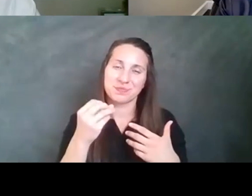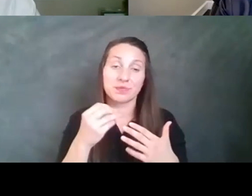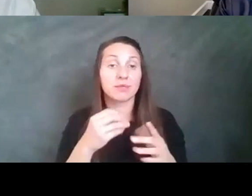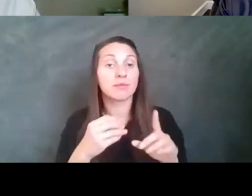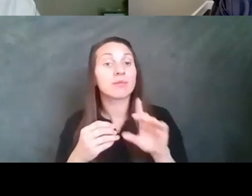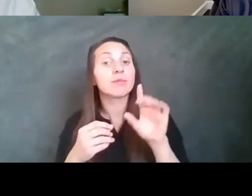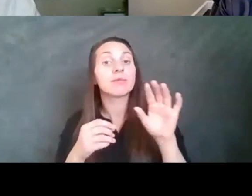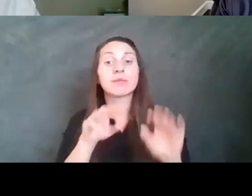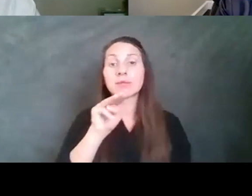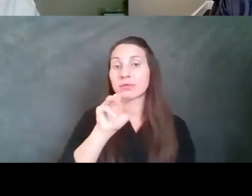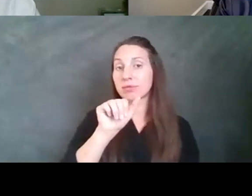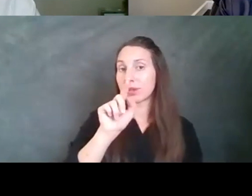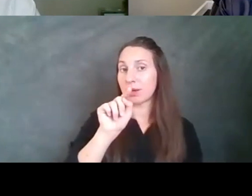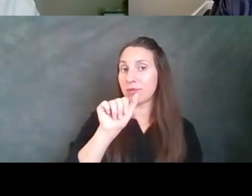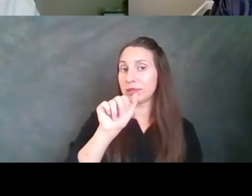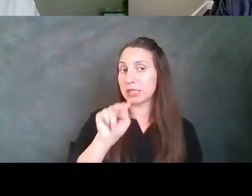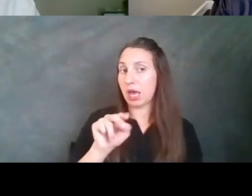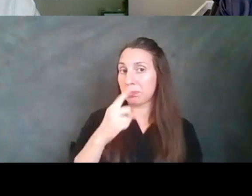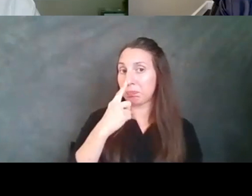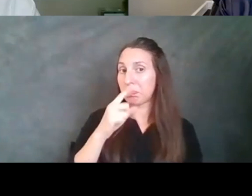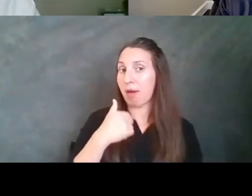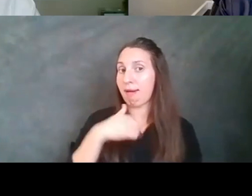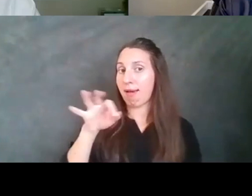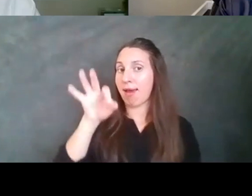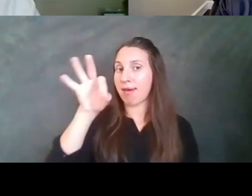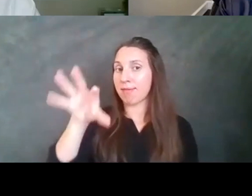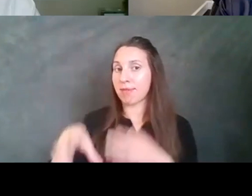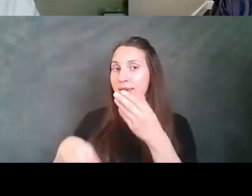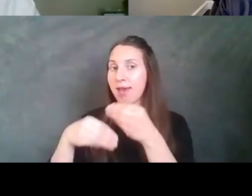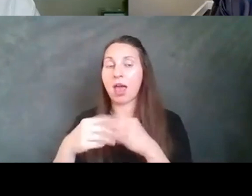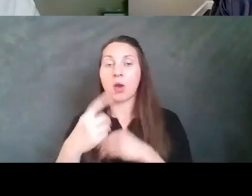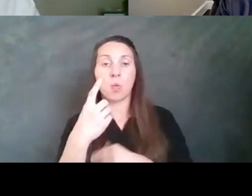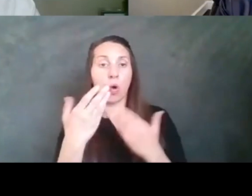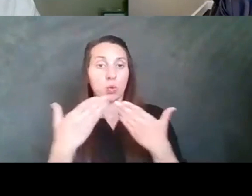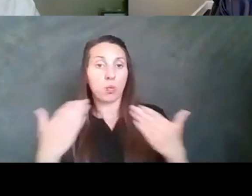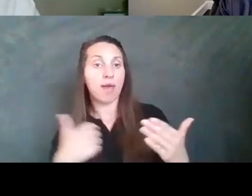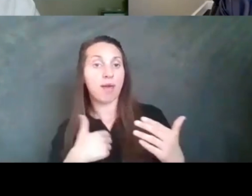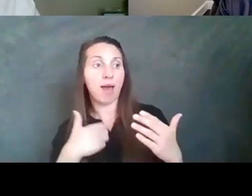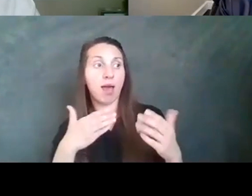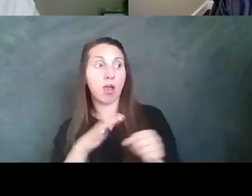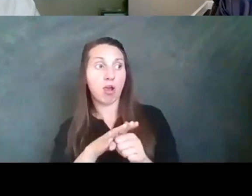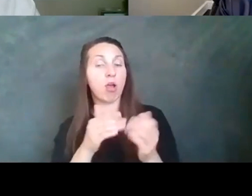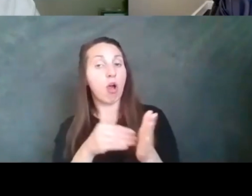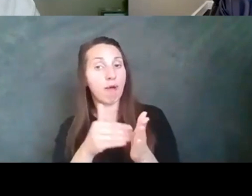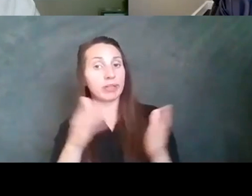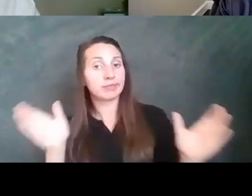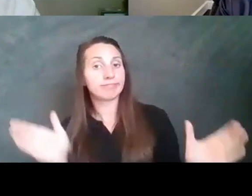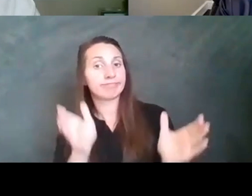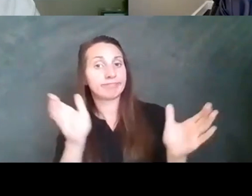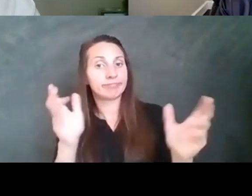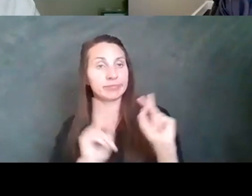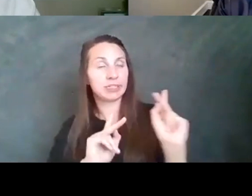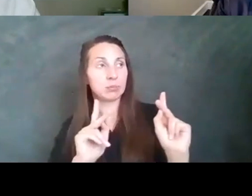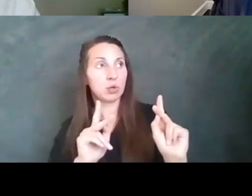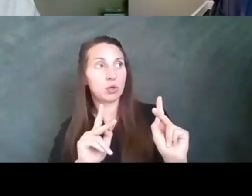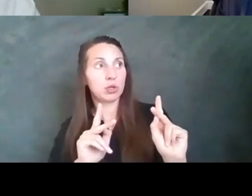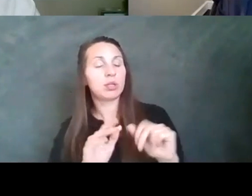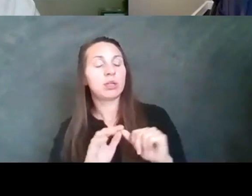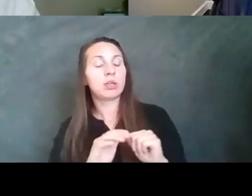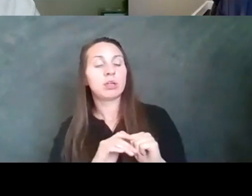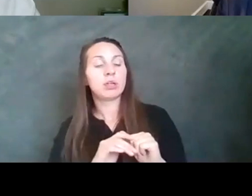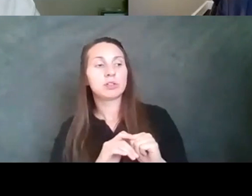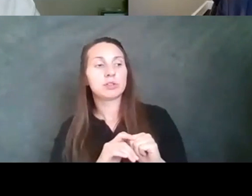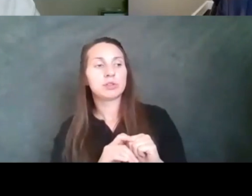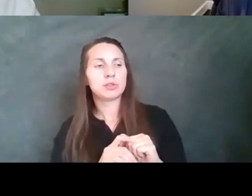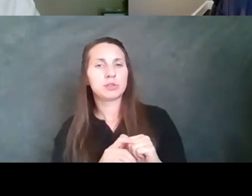if I can jump in and add, one of the ways that I often encourage people to think about this is, one often